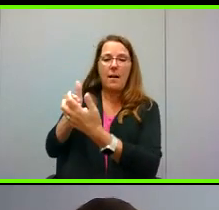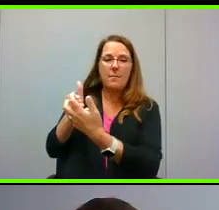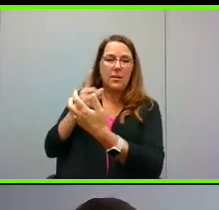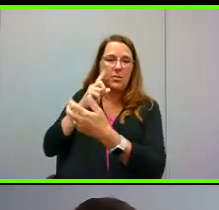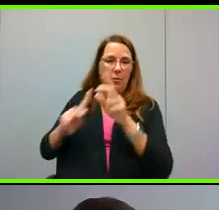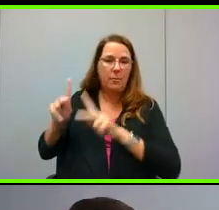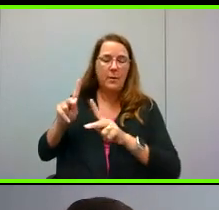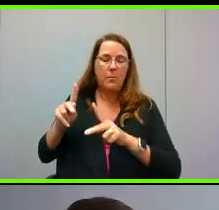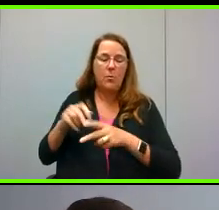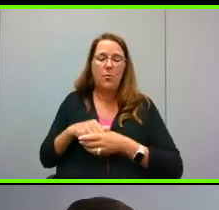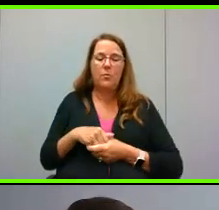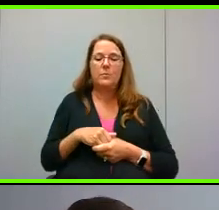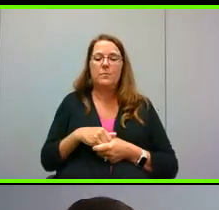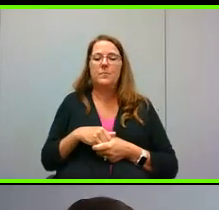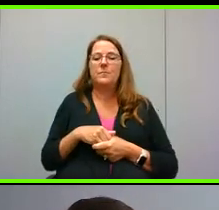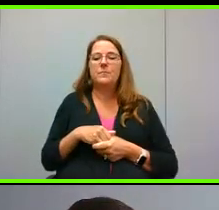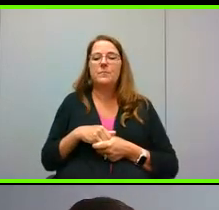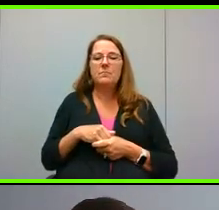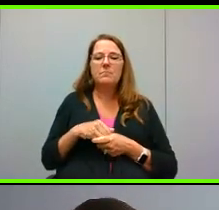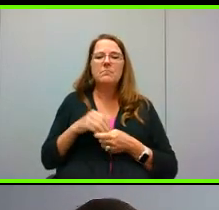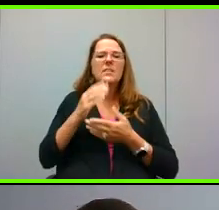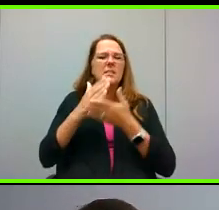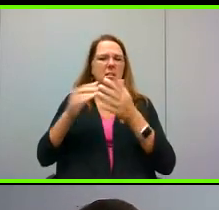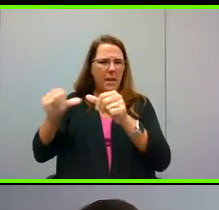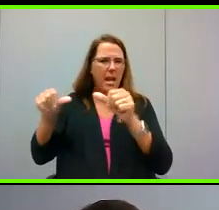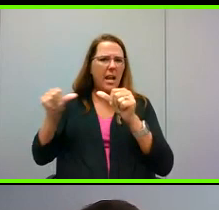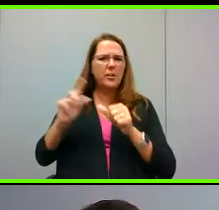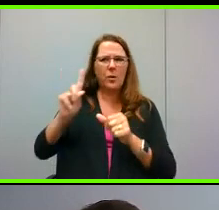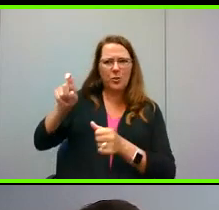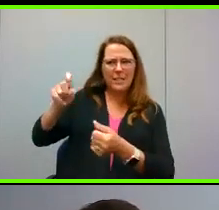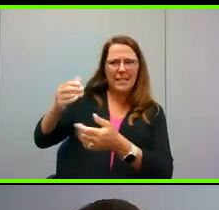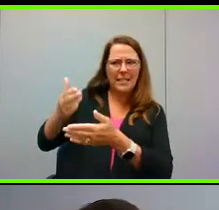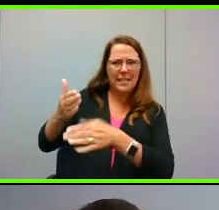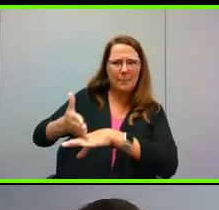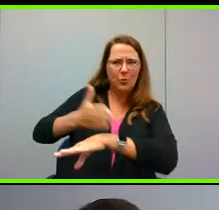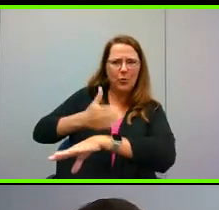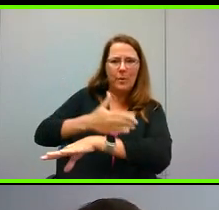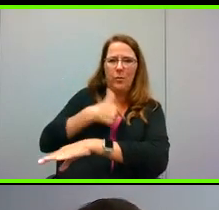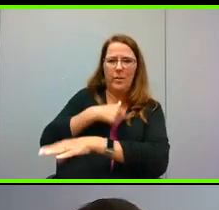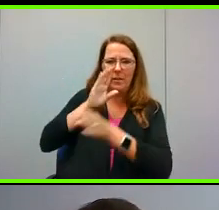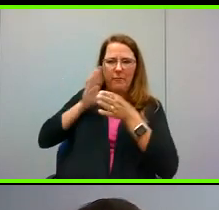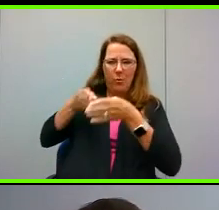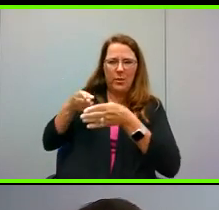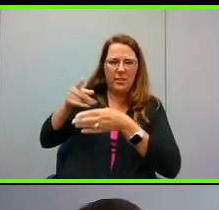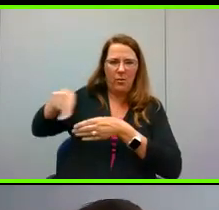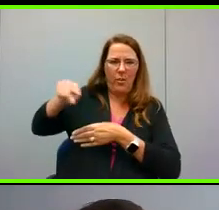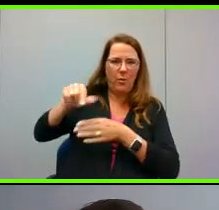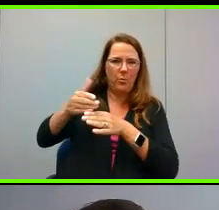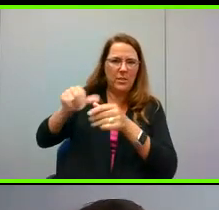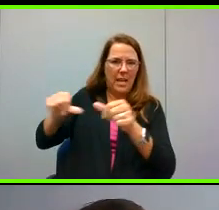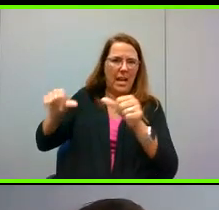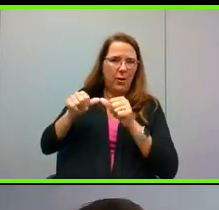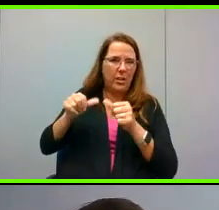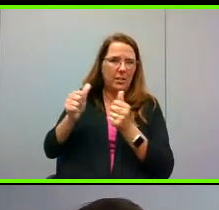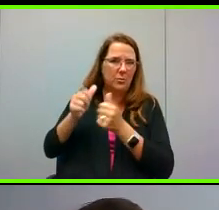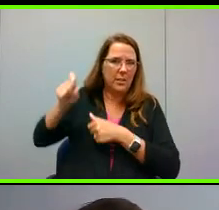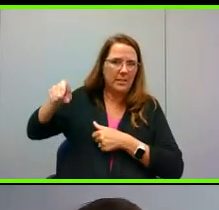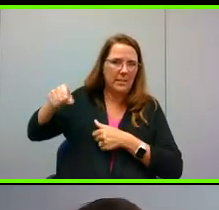there have been needs for improvement. We've been working on that. So just a very, very